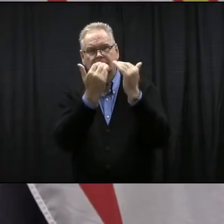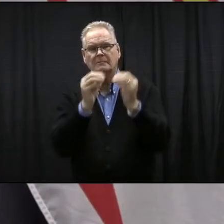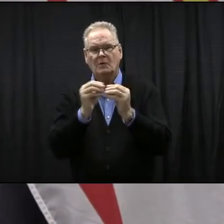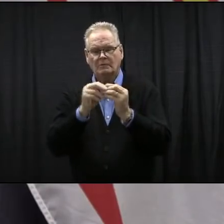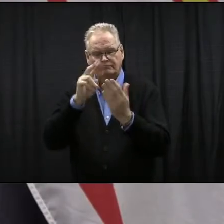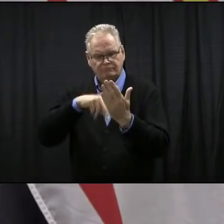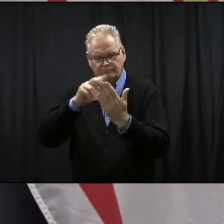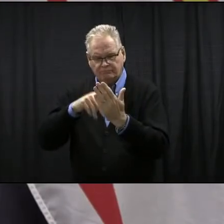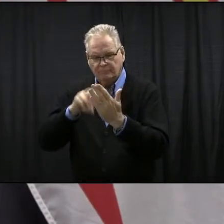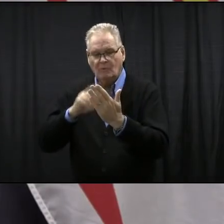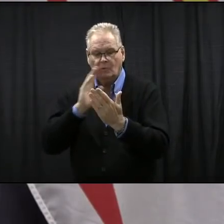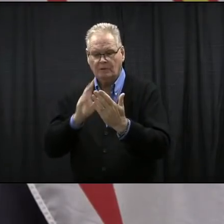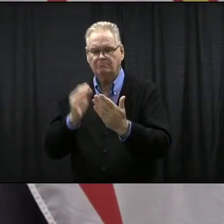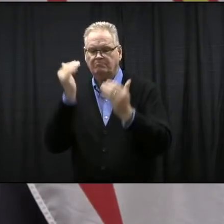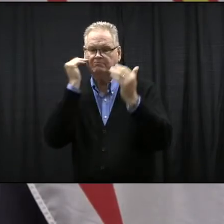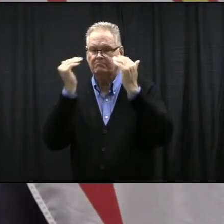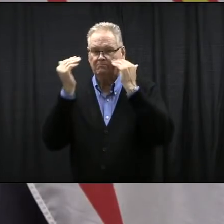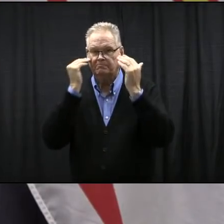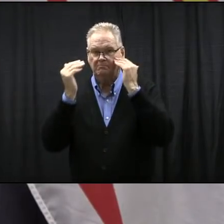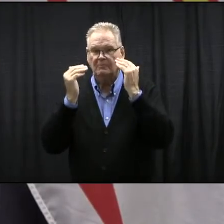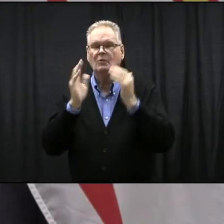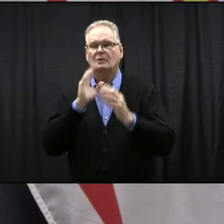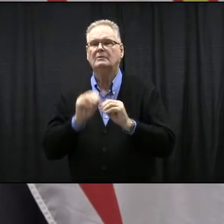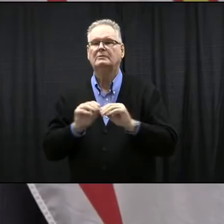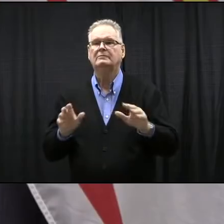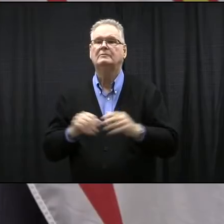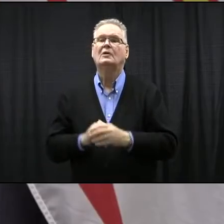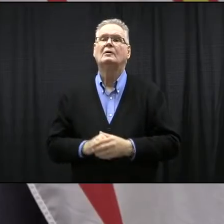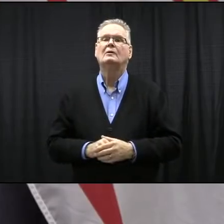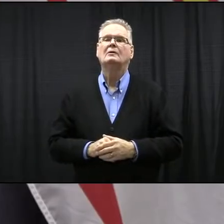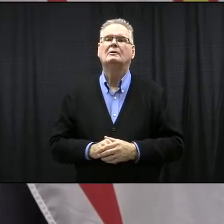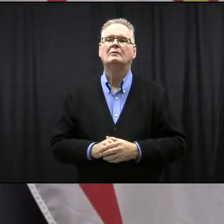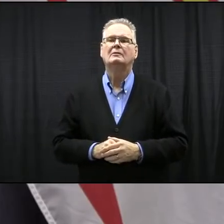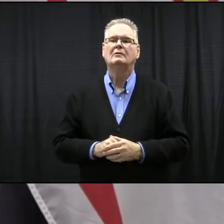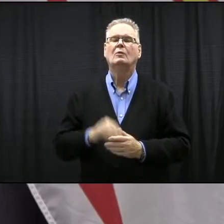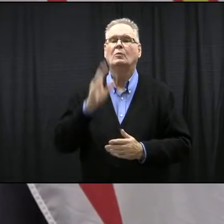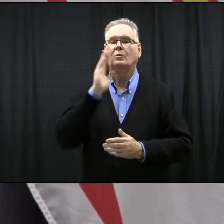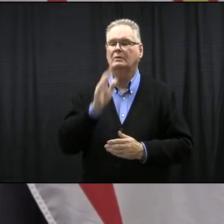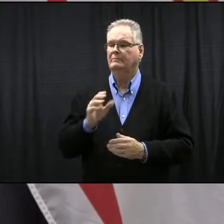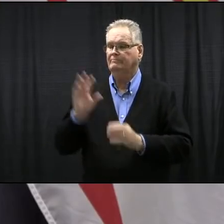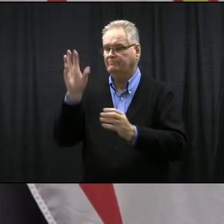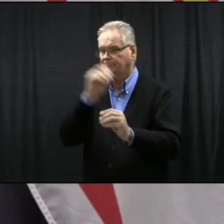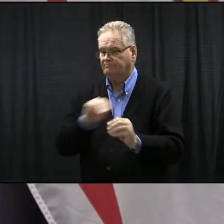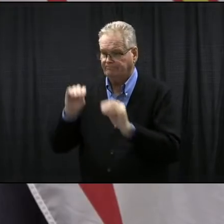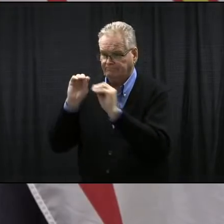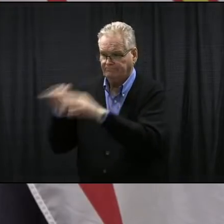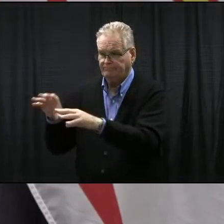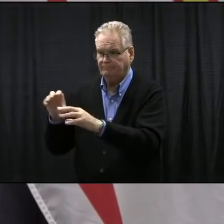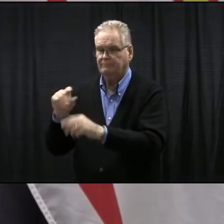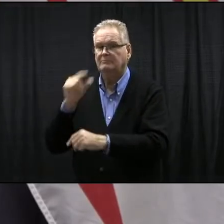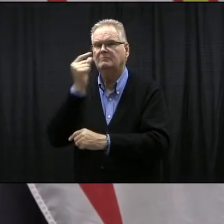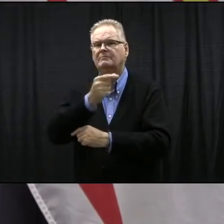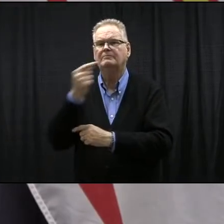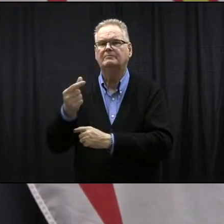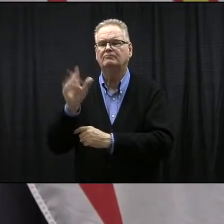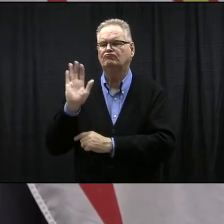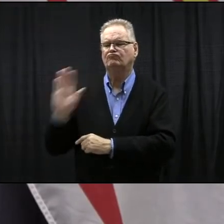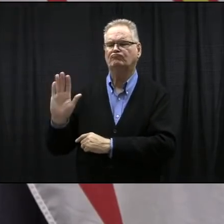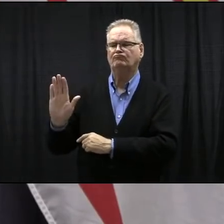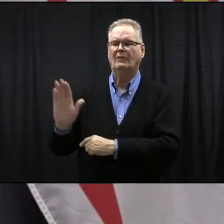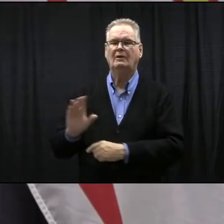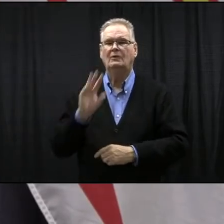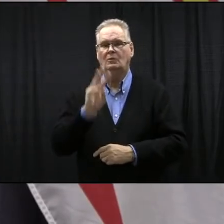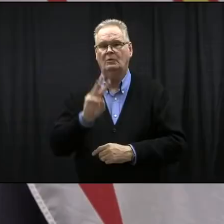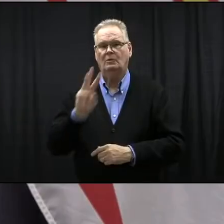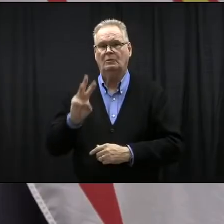is counted in our vaccine database, and we are asking any resident of the province who received 1 or more doses of the vaccine